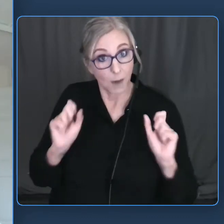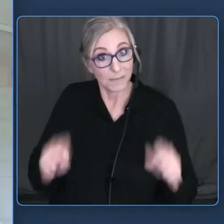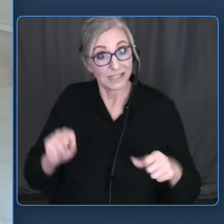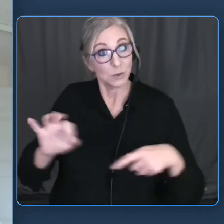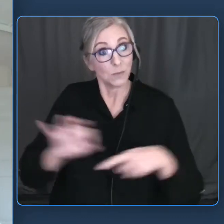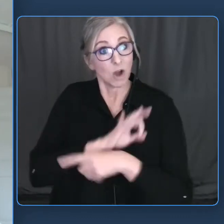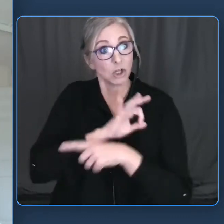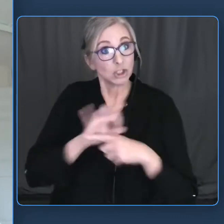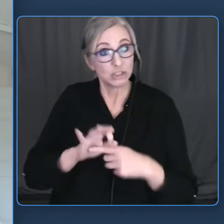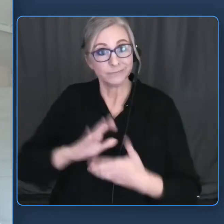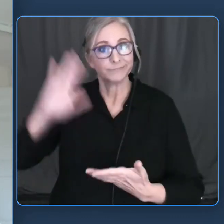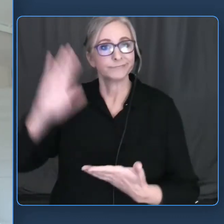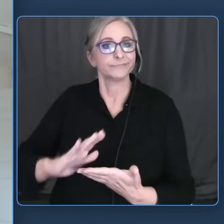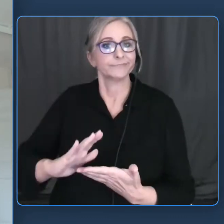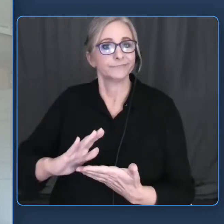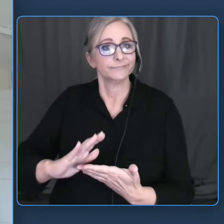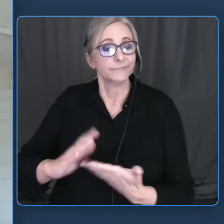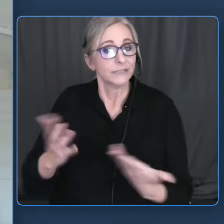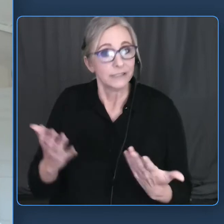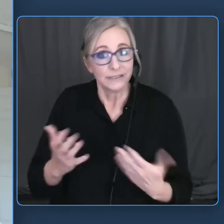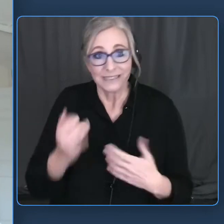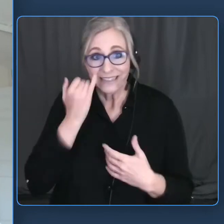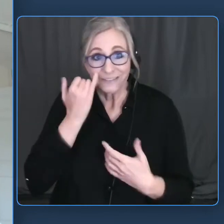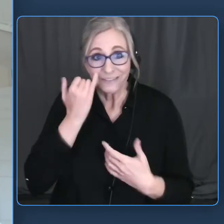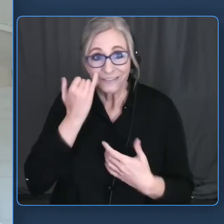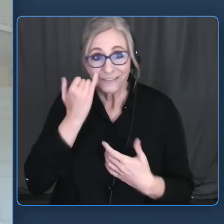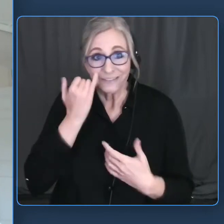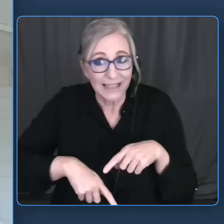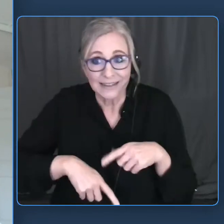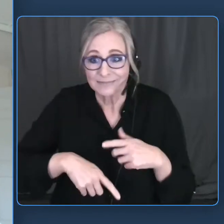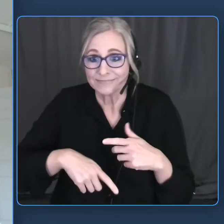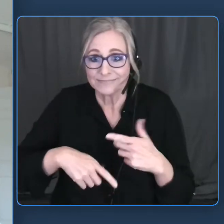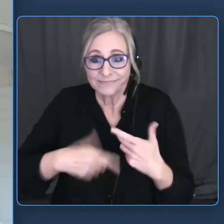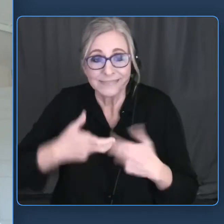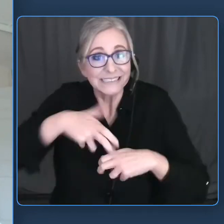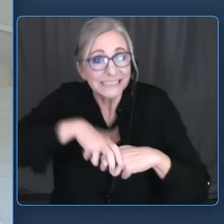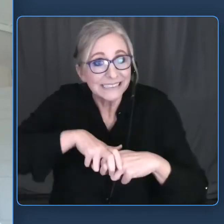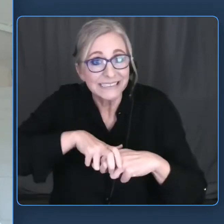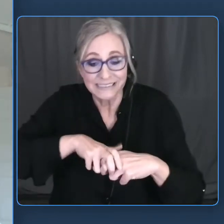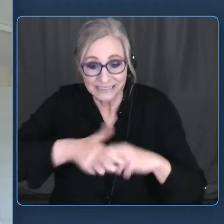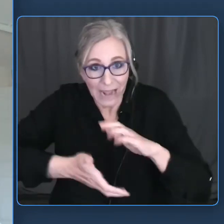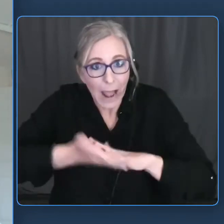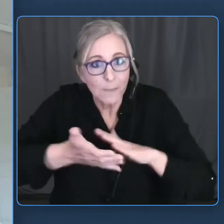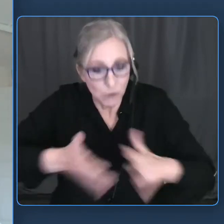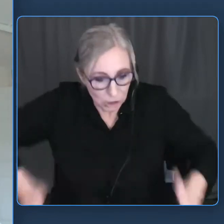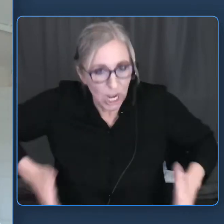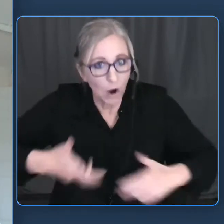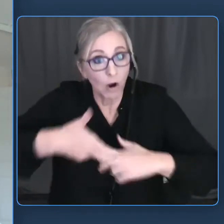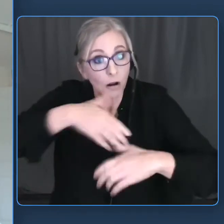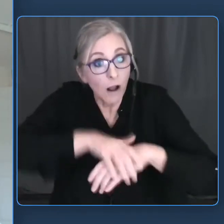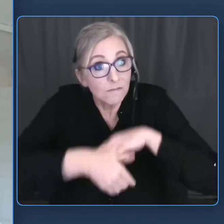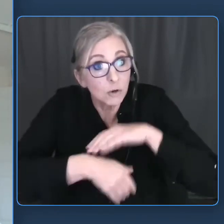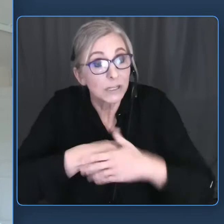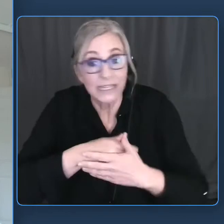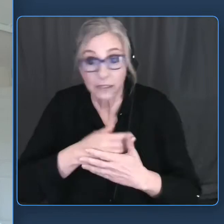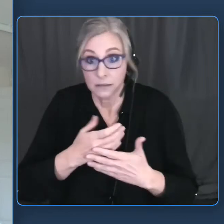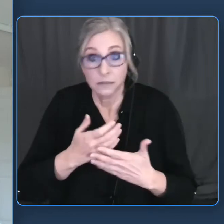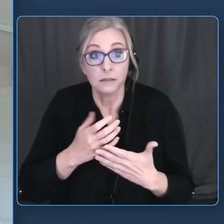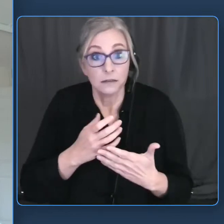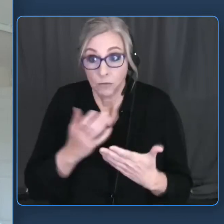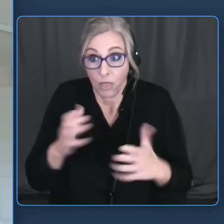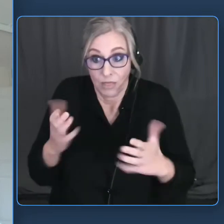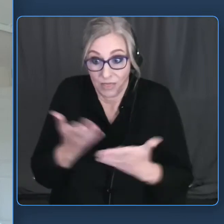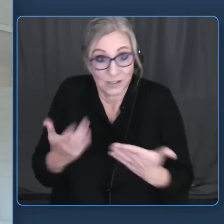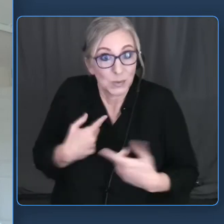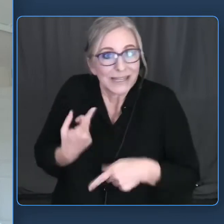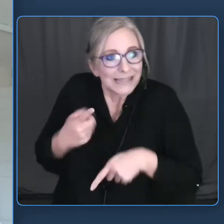ability to function is reduced. If we can't sit and operate our chairs comfortably, there's tasks that